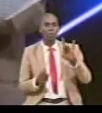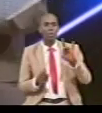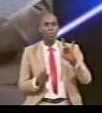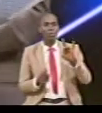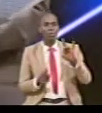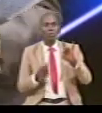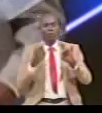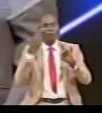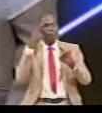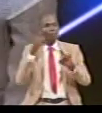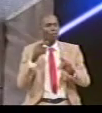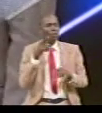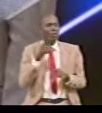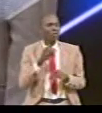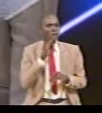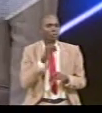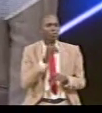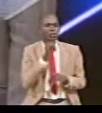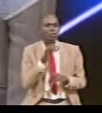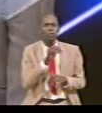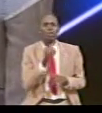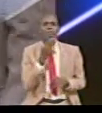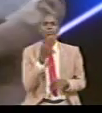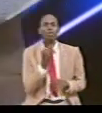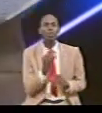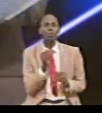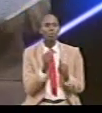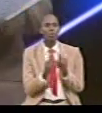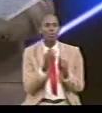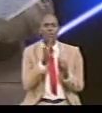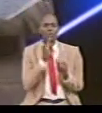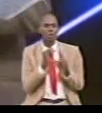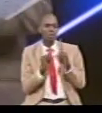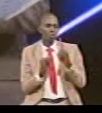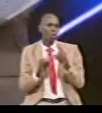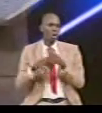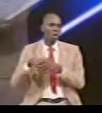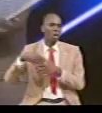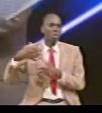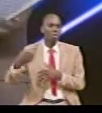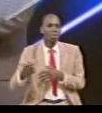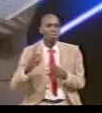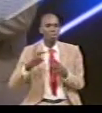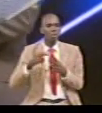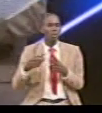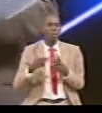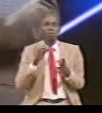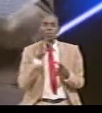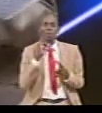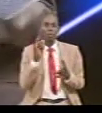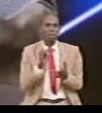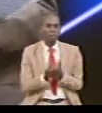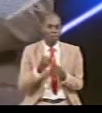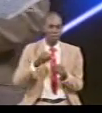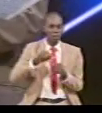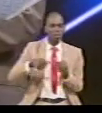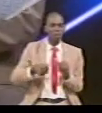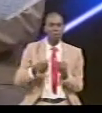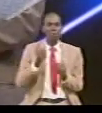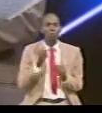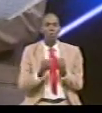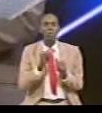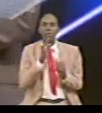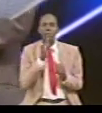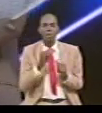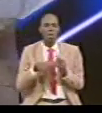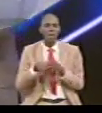Jew, which is one outwardly, neither is that circumcision which is outward